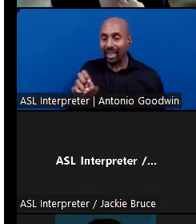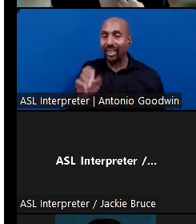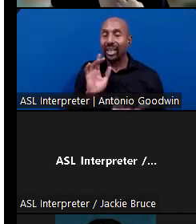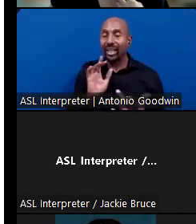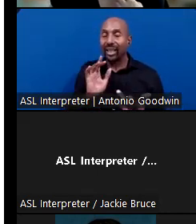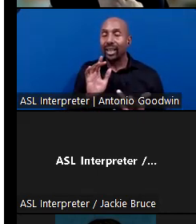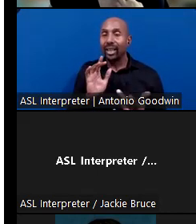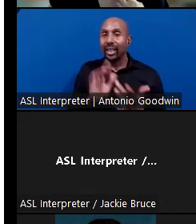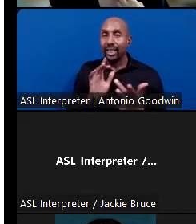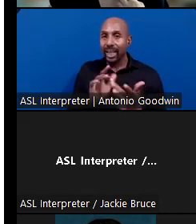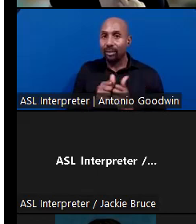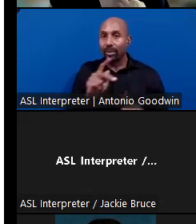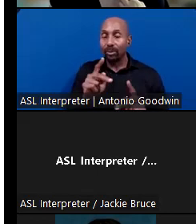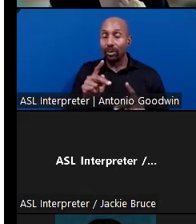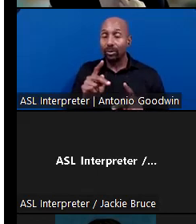it.